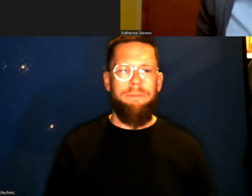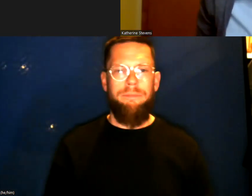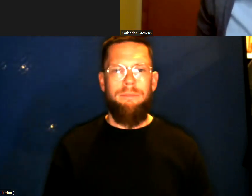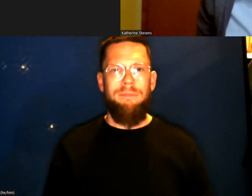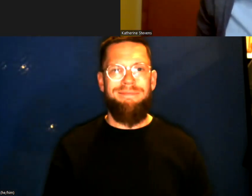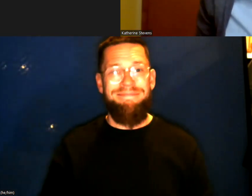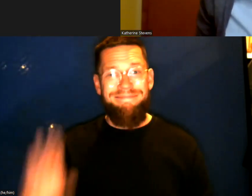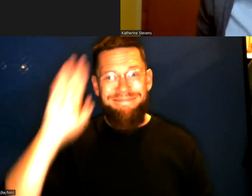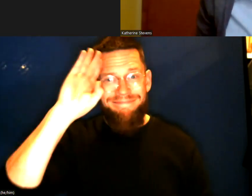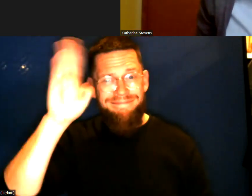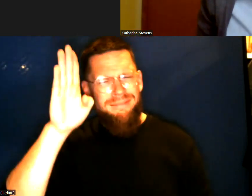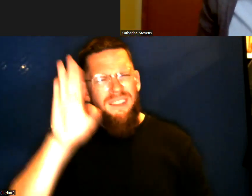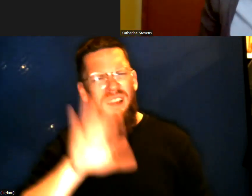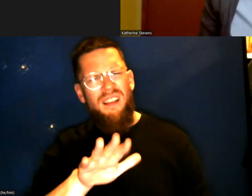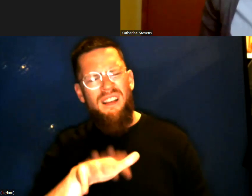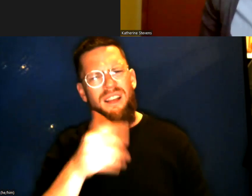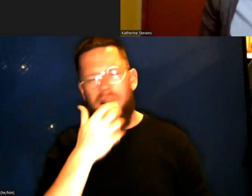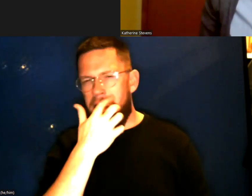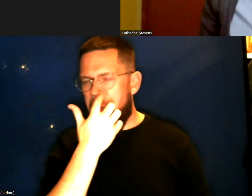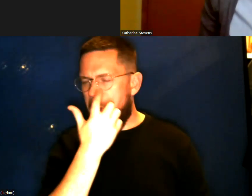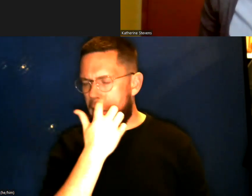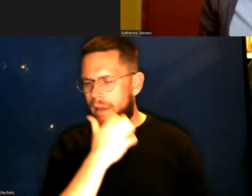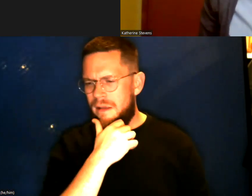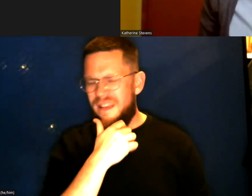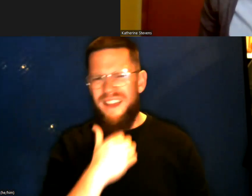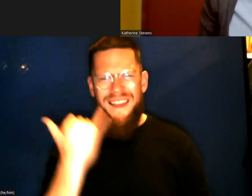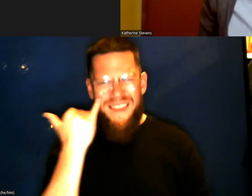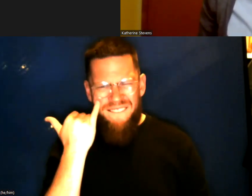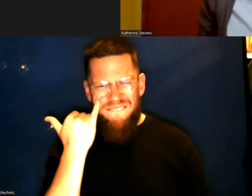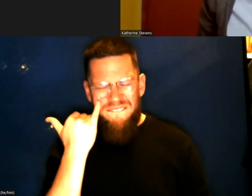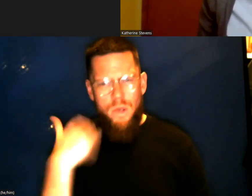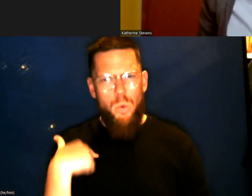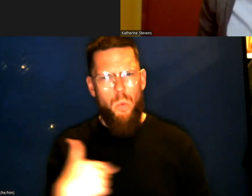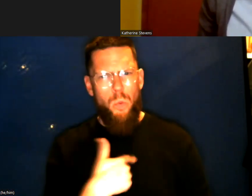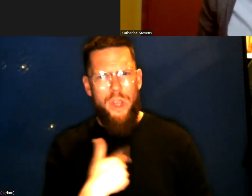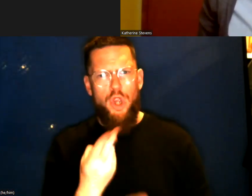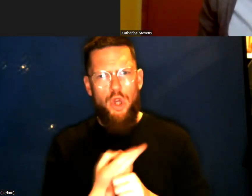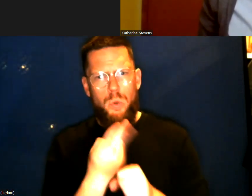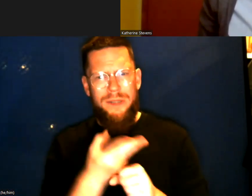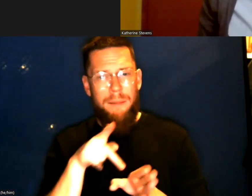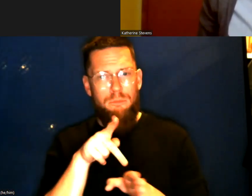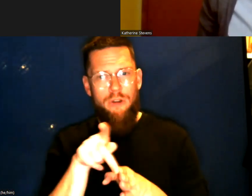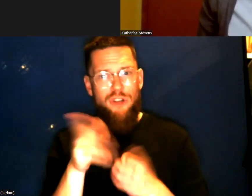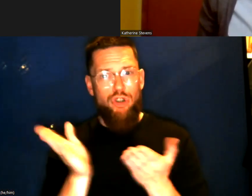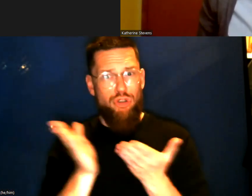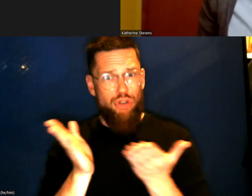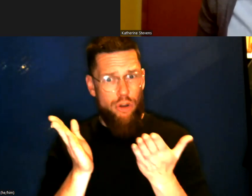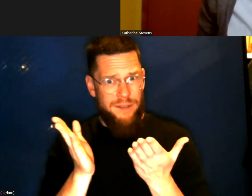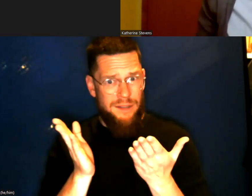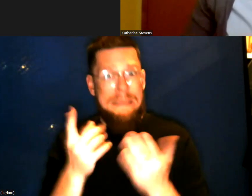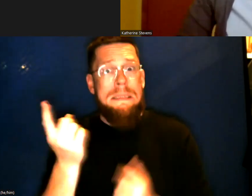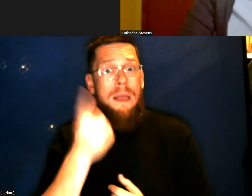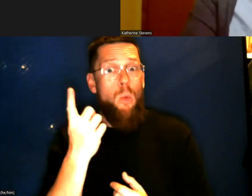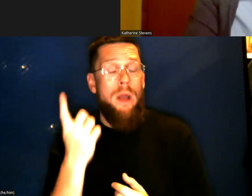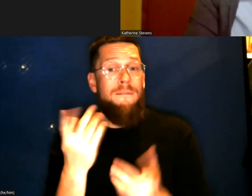Yes, hi. If we're using professional services of somebody who is donating their